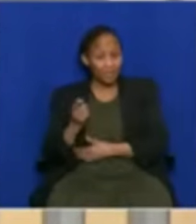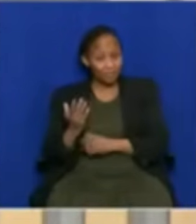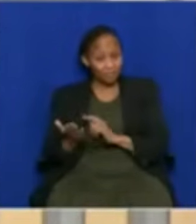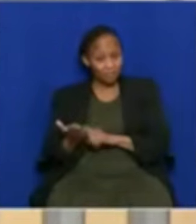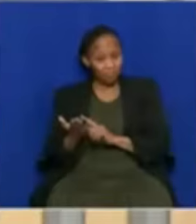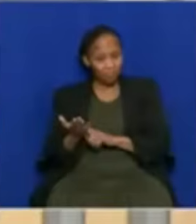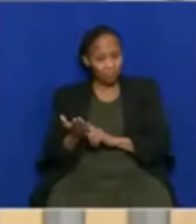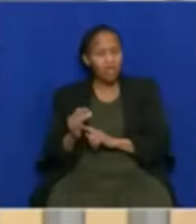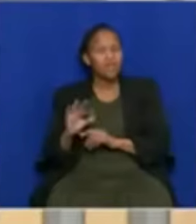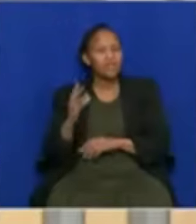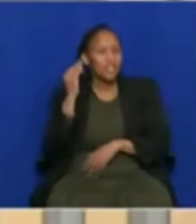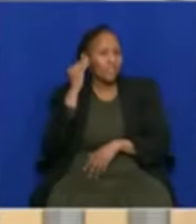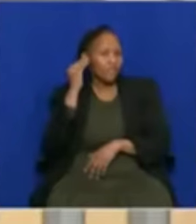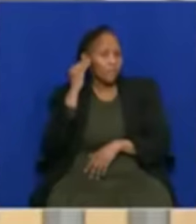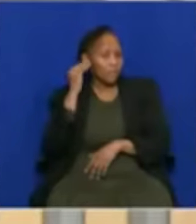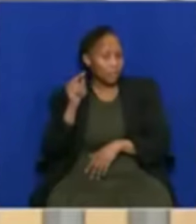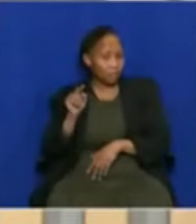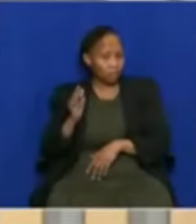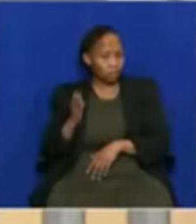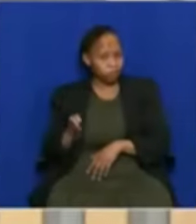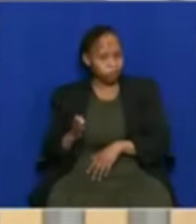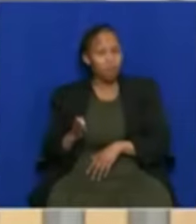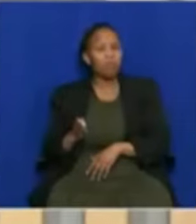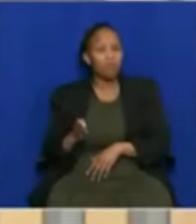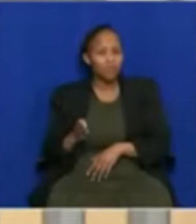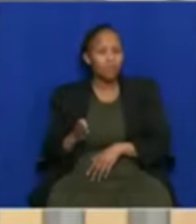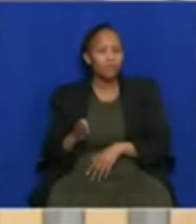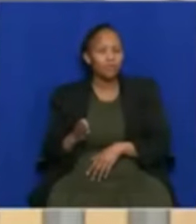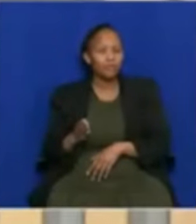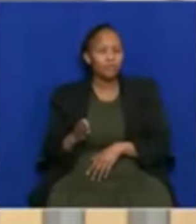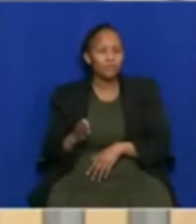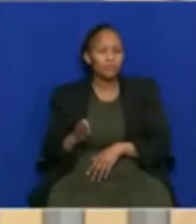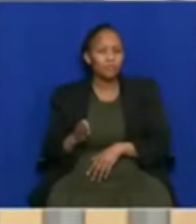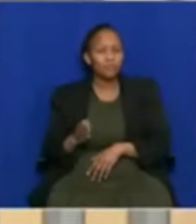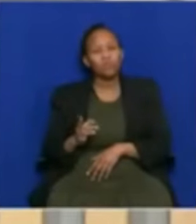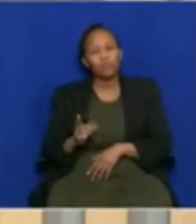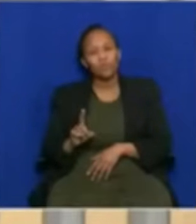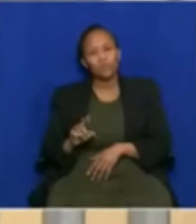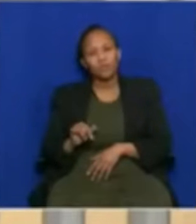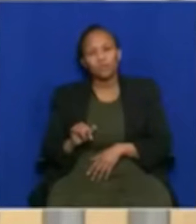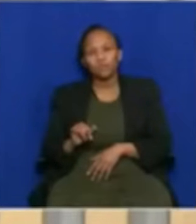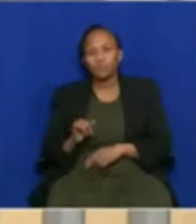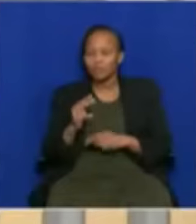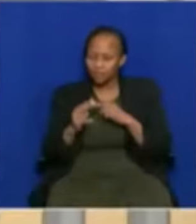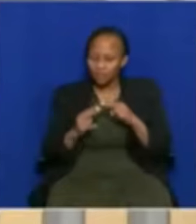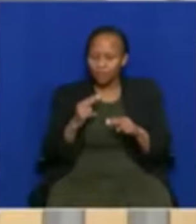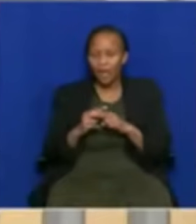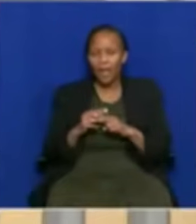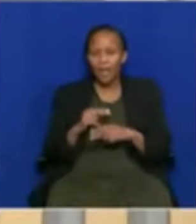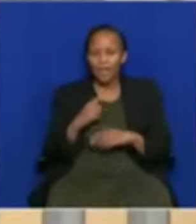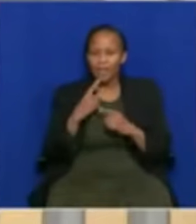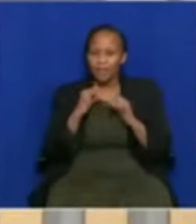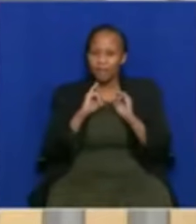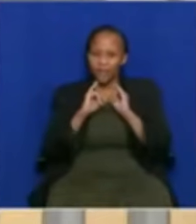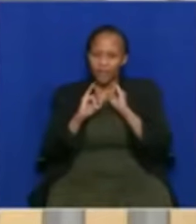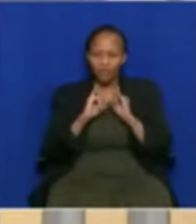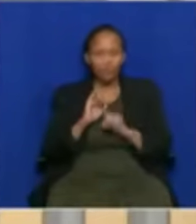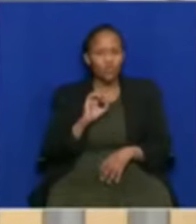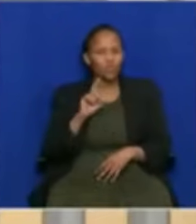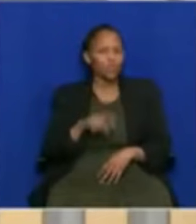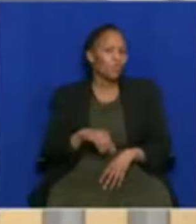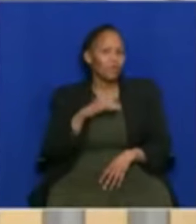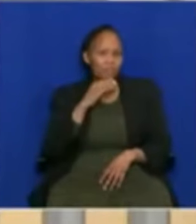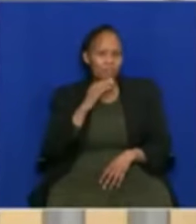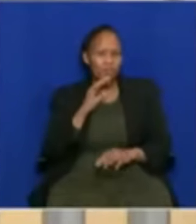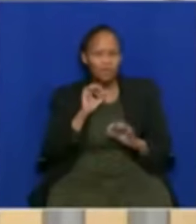was the complainant would have to be interviewed again. What are you talking about? So from that, there's a second affidavit